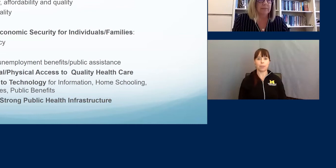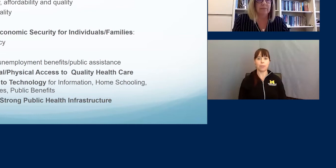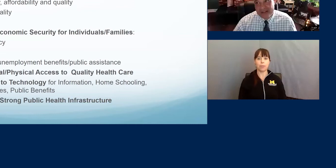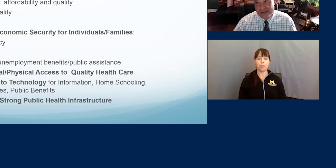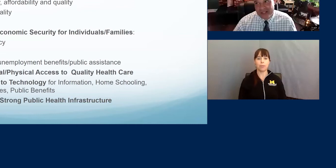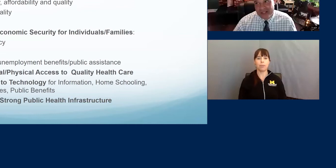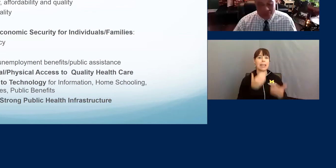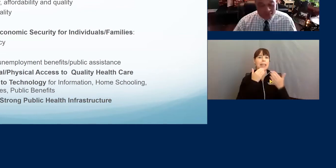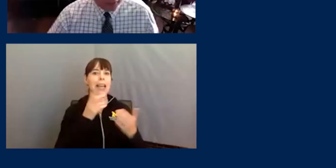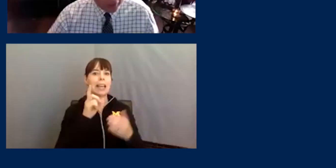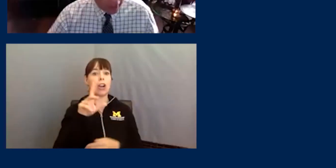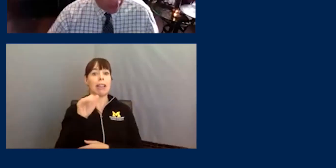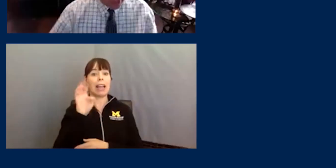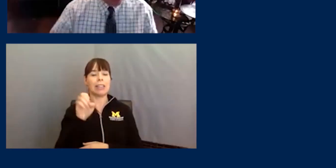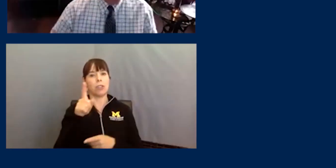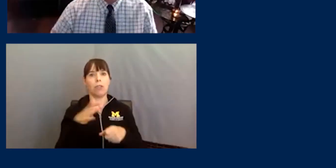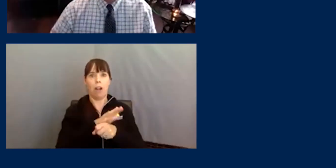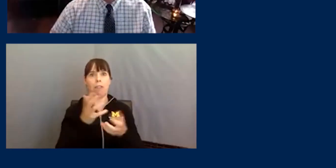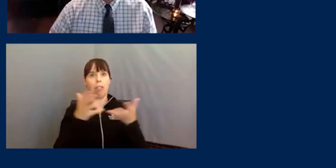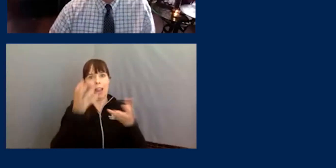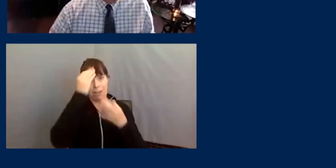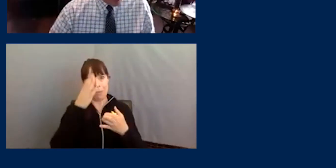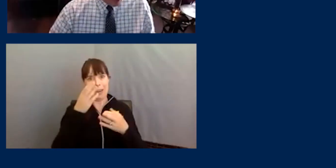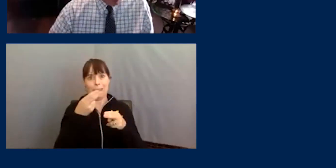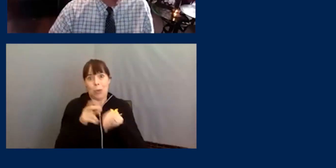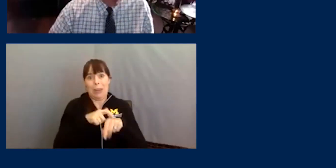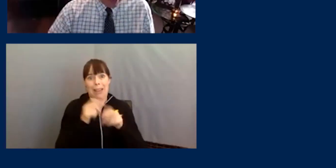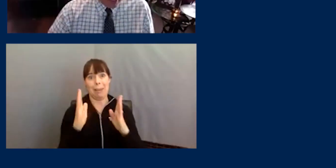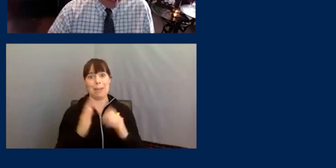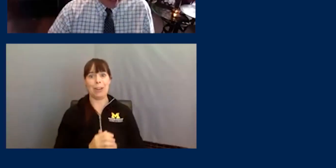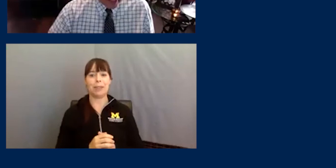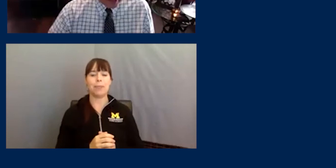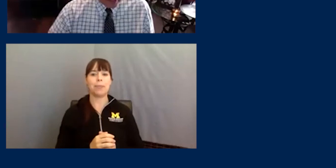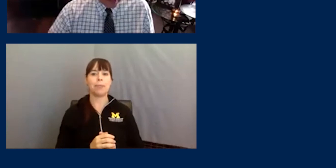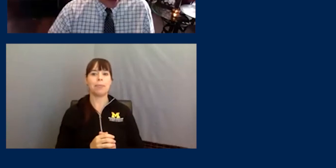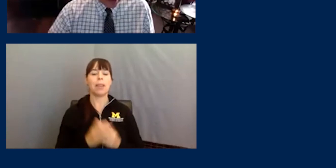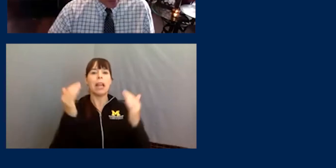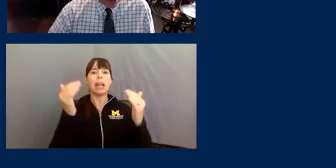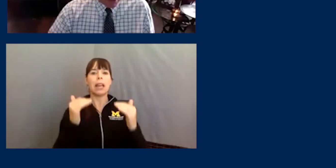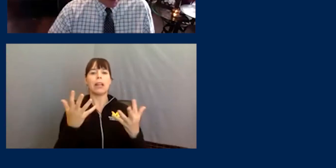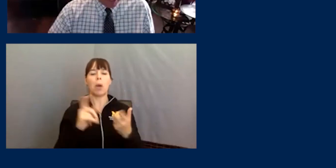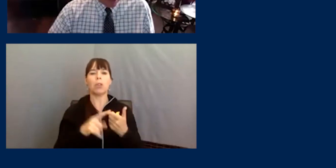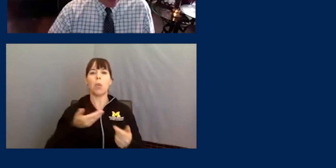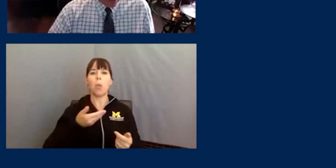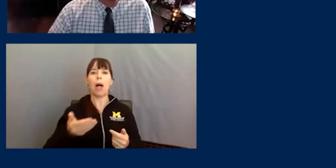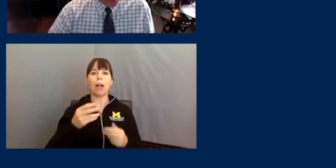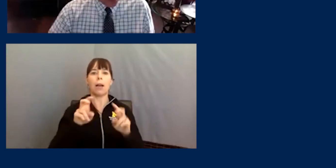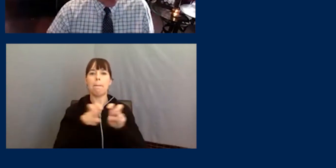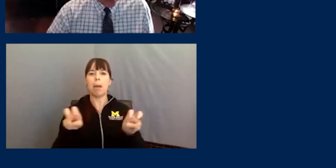Thank you, Dr. Lance. You covered a lot of ground in a short period of time. Next, I'd like to welcome a panel